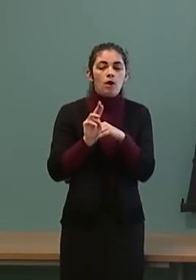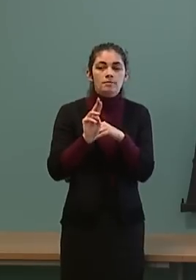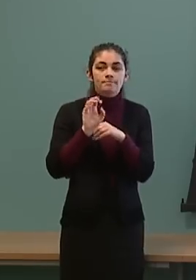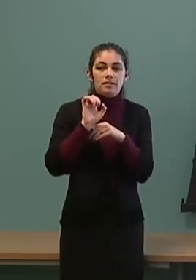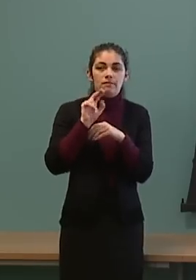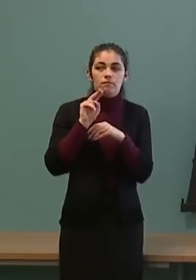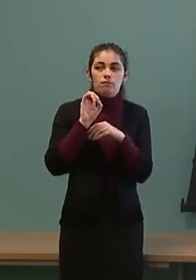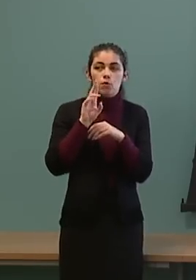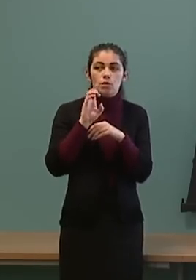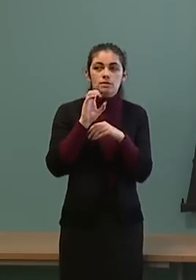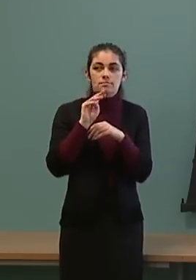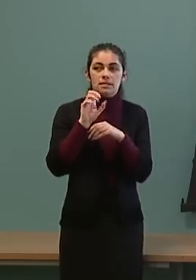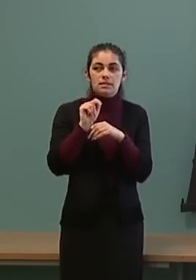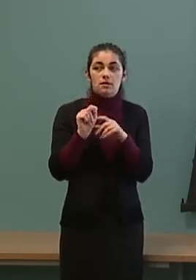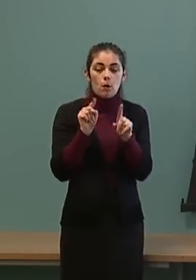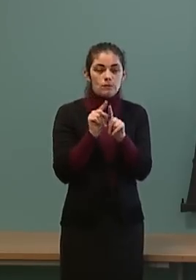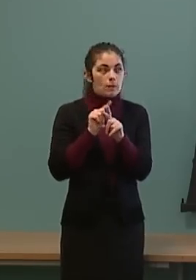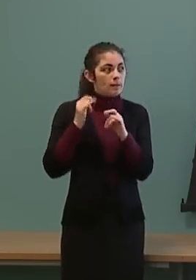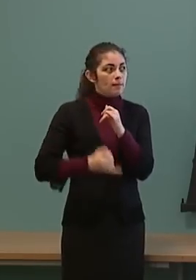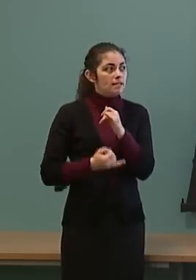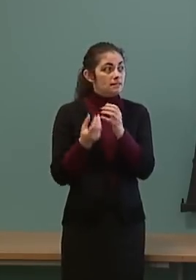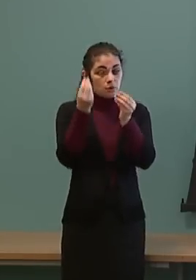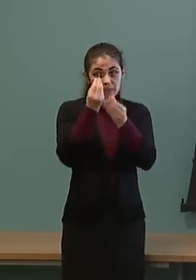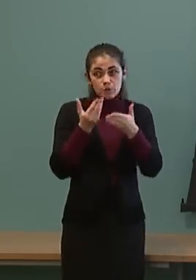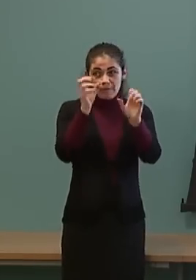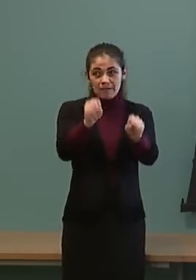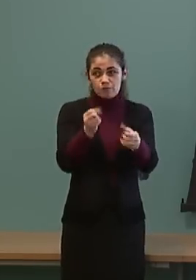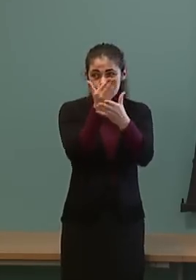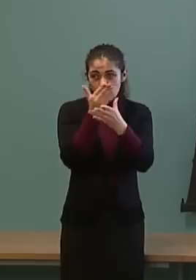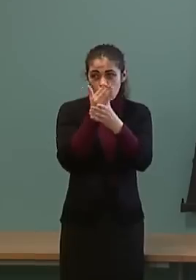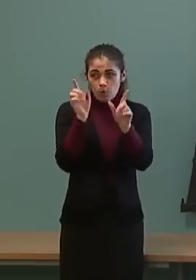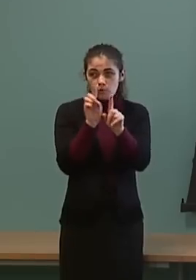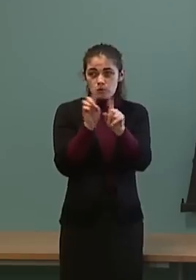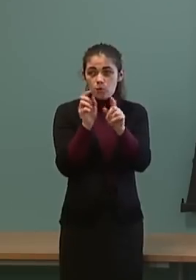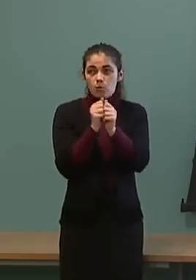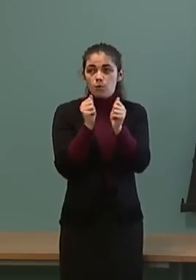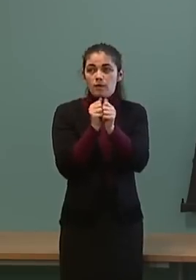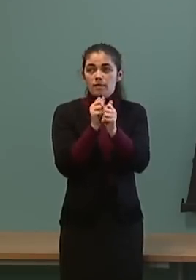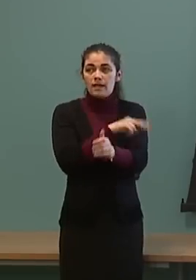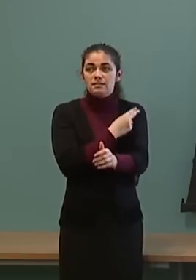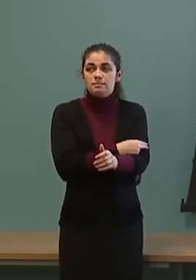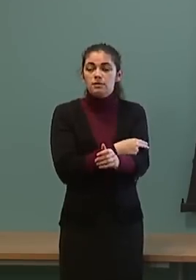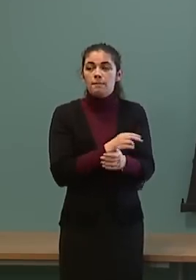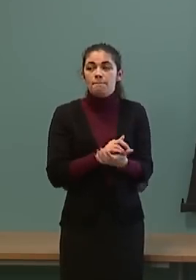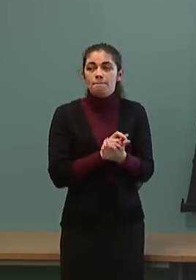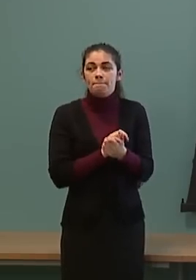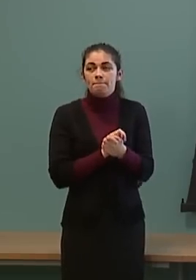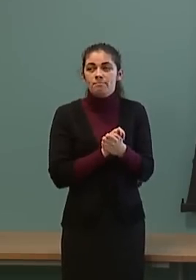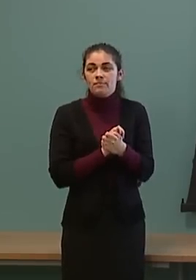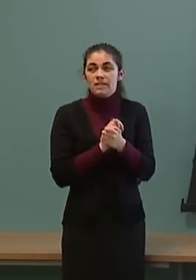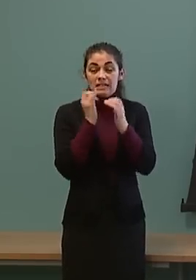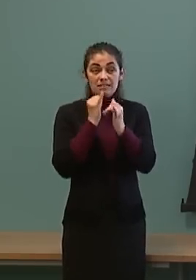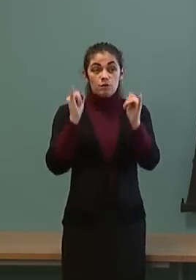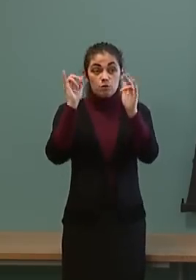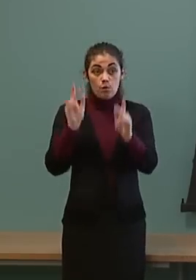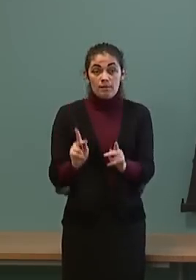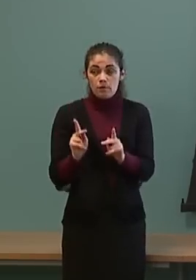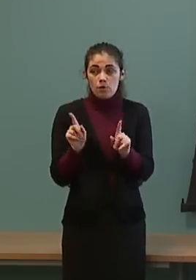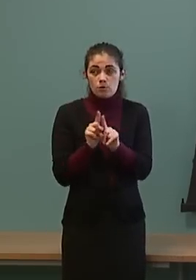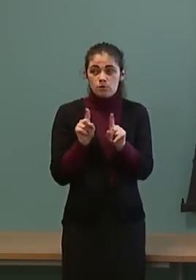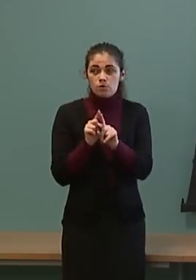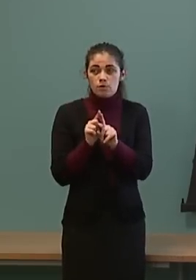side are. And the last bit of information we'd like to share with you in conjunction with our hospital partners, individual hospitals and our Center for Health